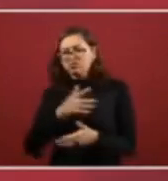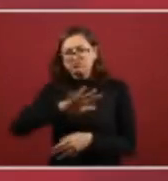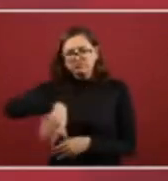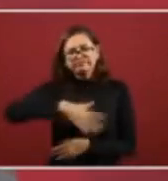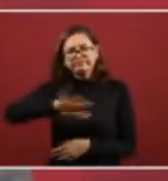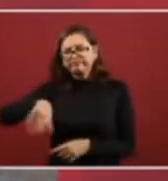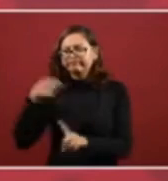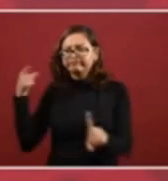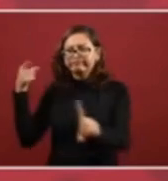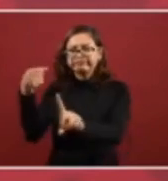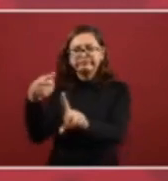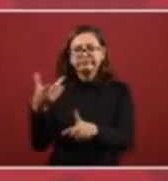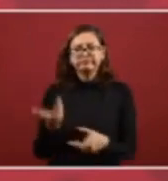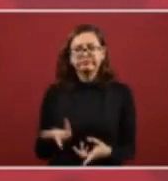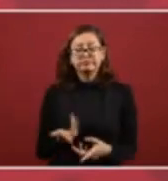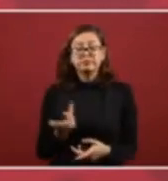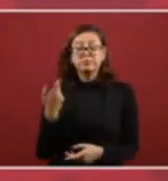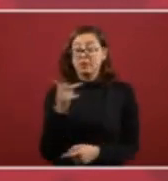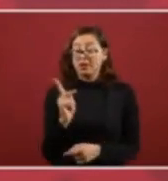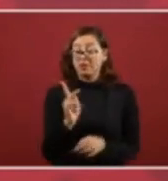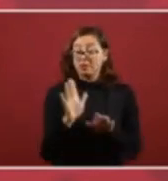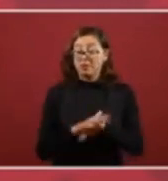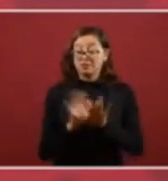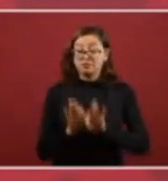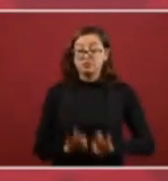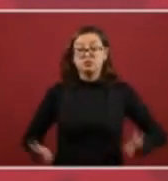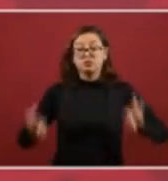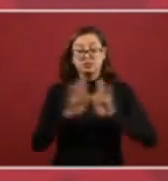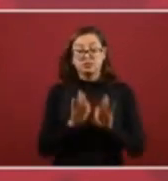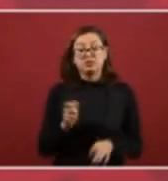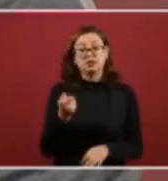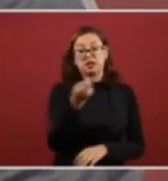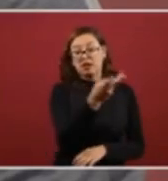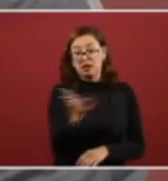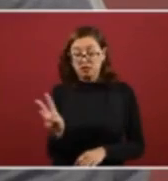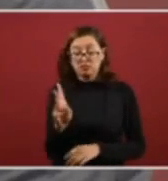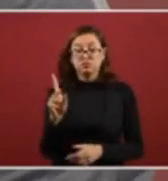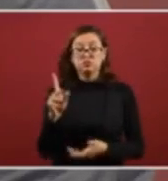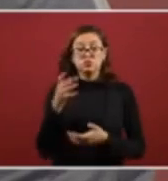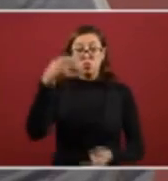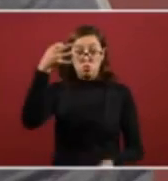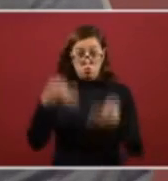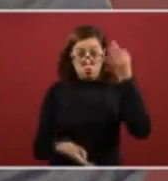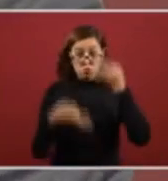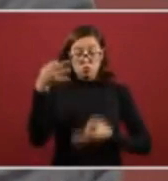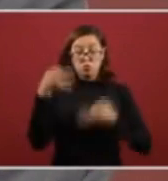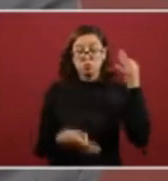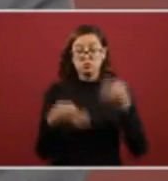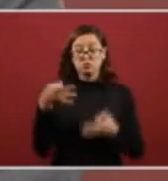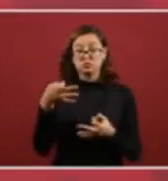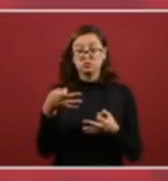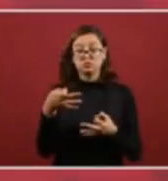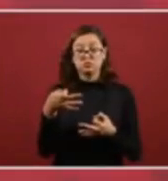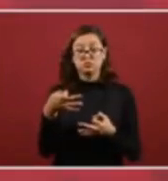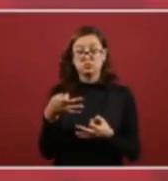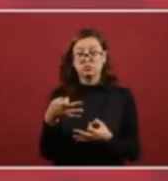One of the things that we guaranteed since the beginning was that in all the judgments, there would be